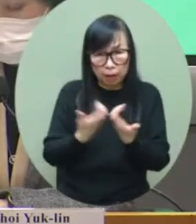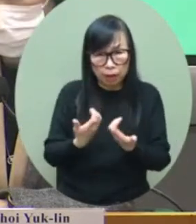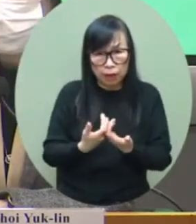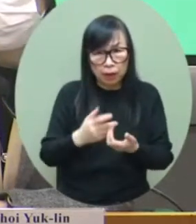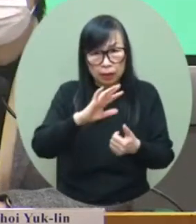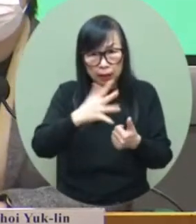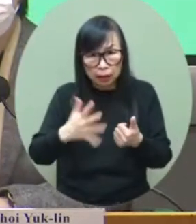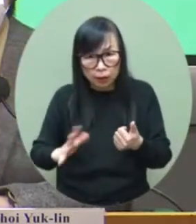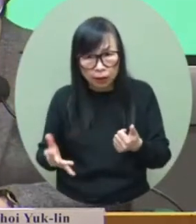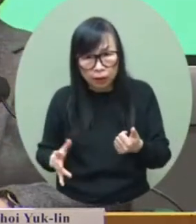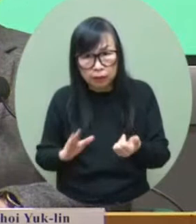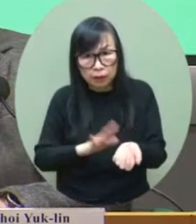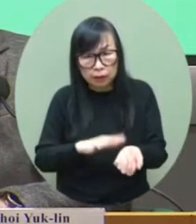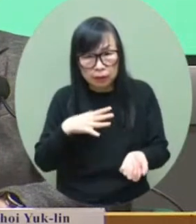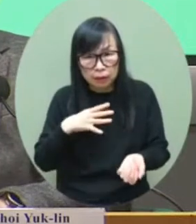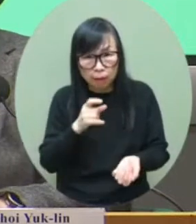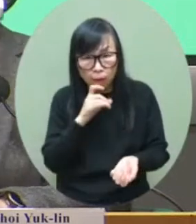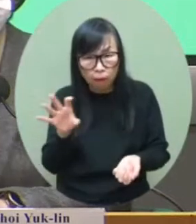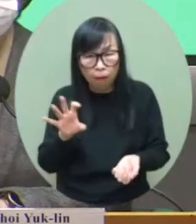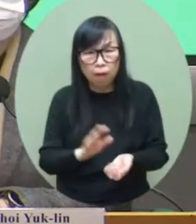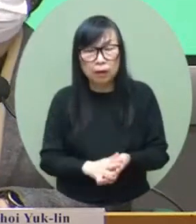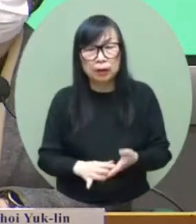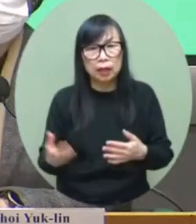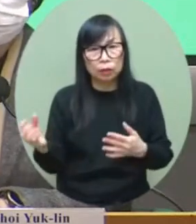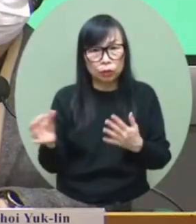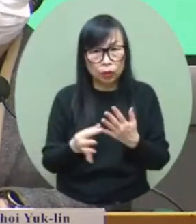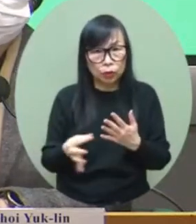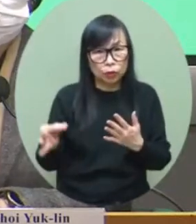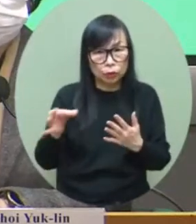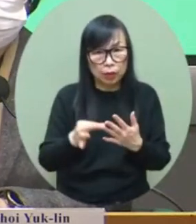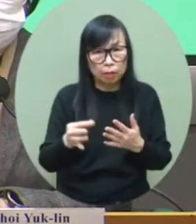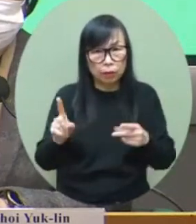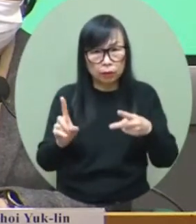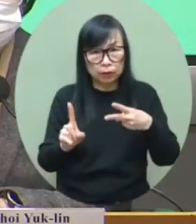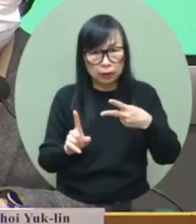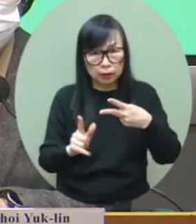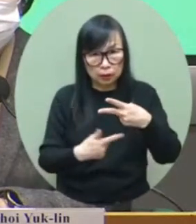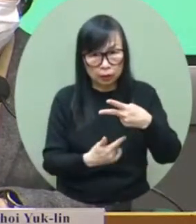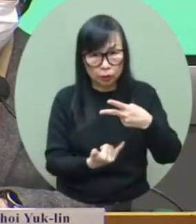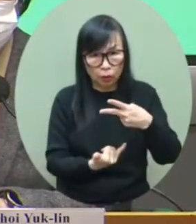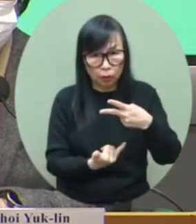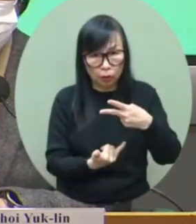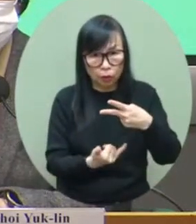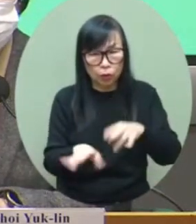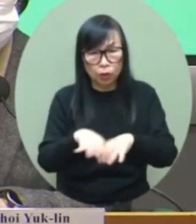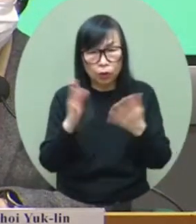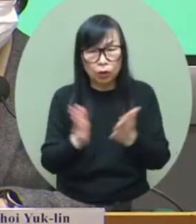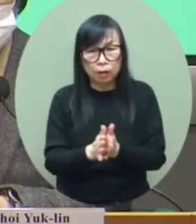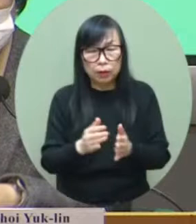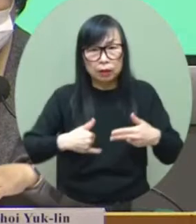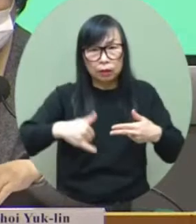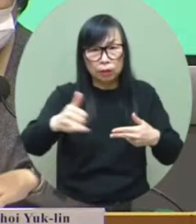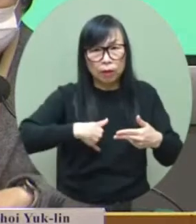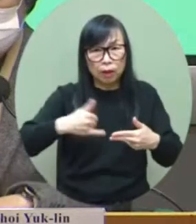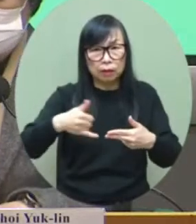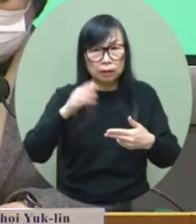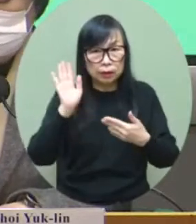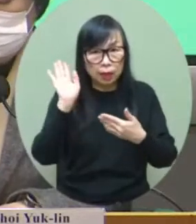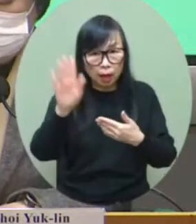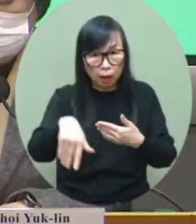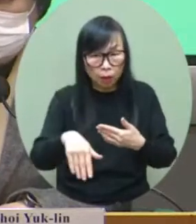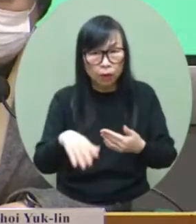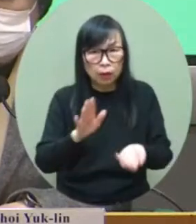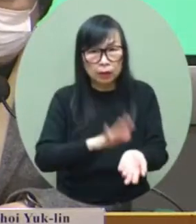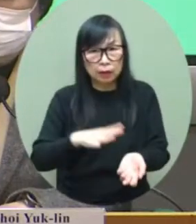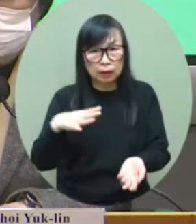We've looked at the number of arrivals and we see that it's not affected our epidemic. And then from